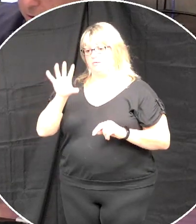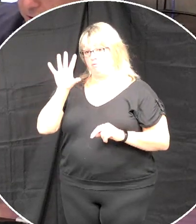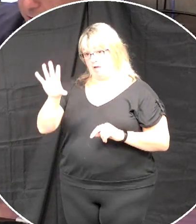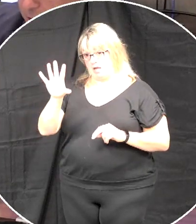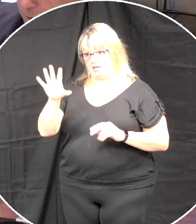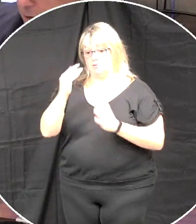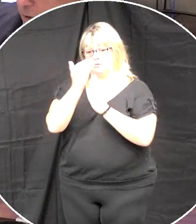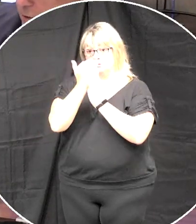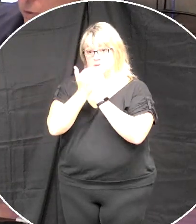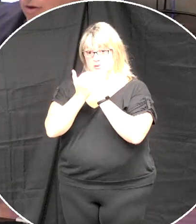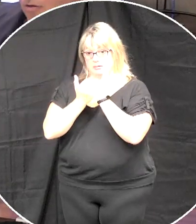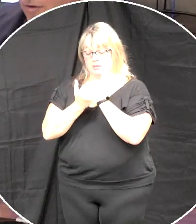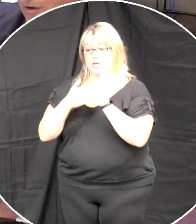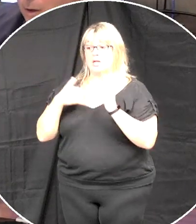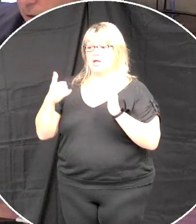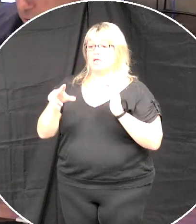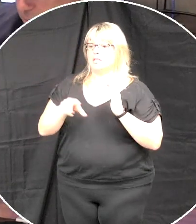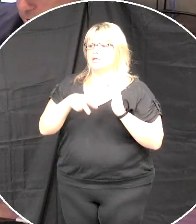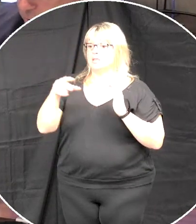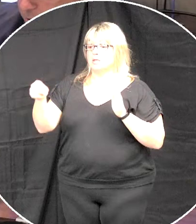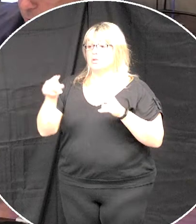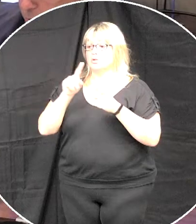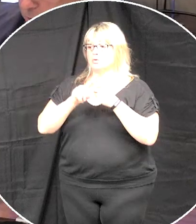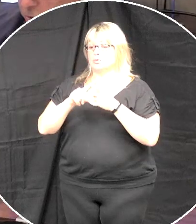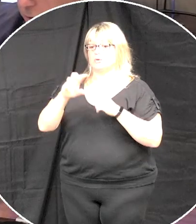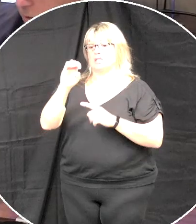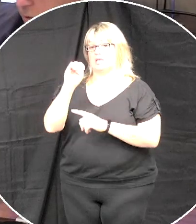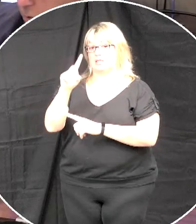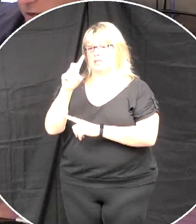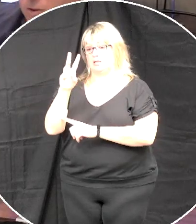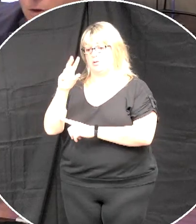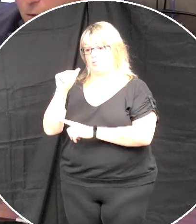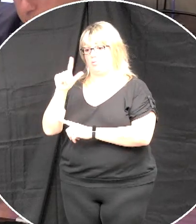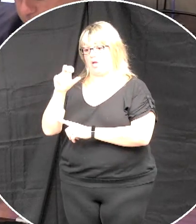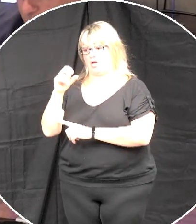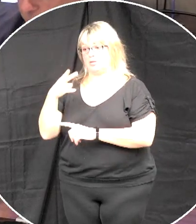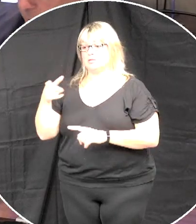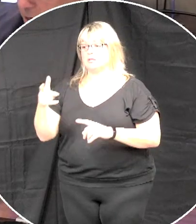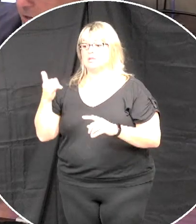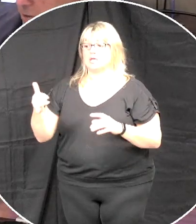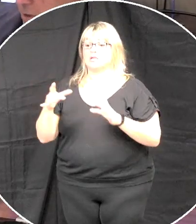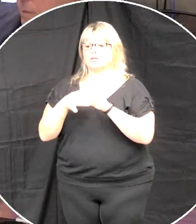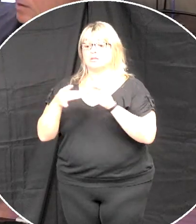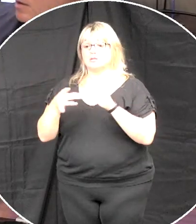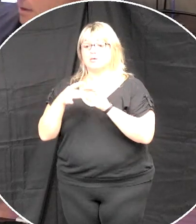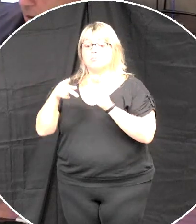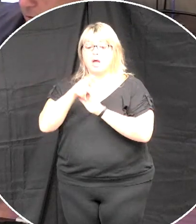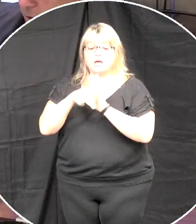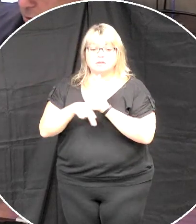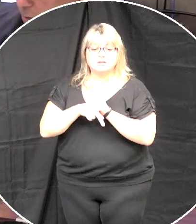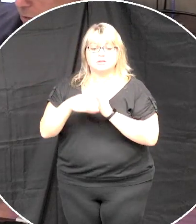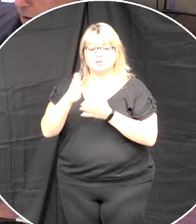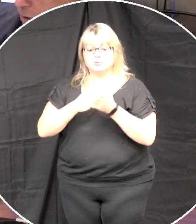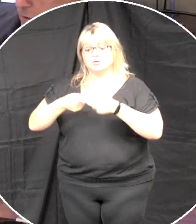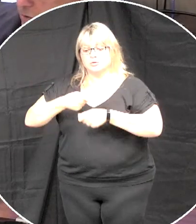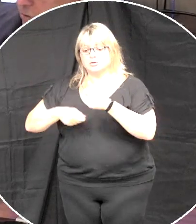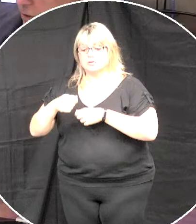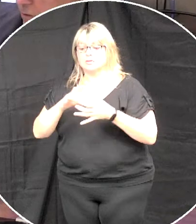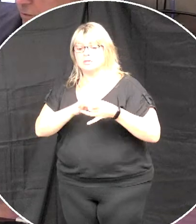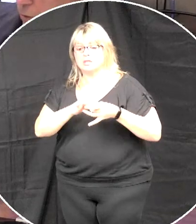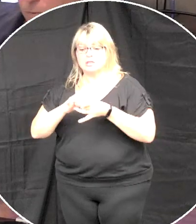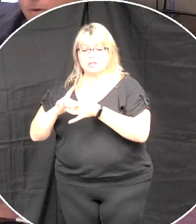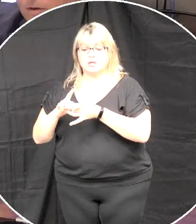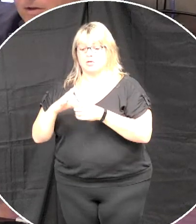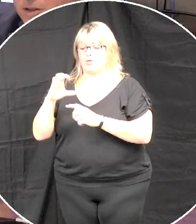on our agenda. I'm now going to turn it over to Mr. Ed Walsh to give us an overview of the policy amendment around a criminal records